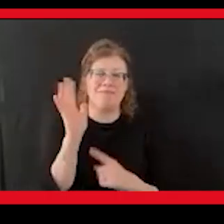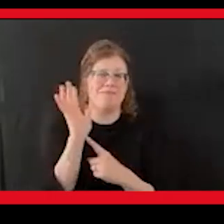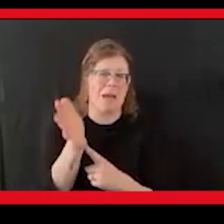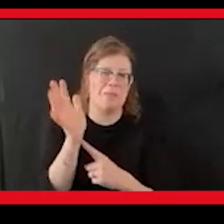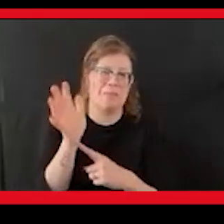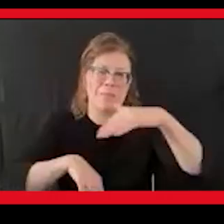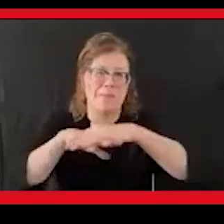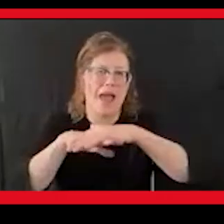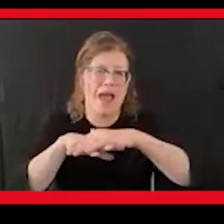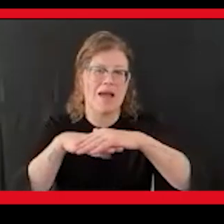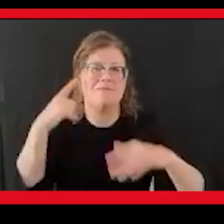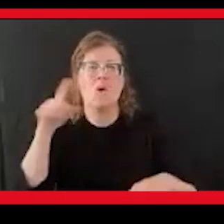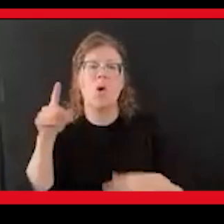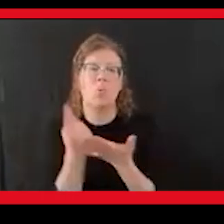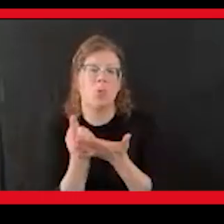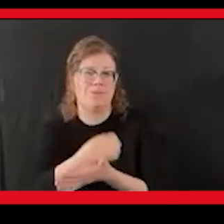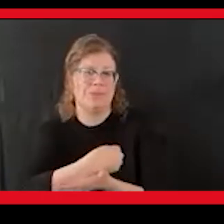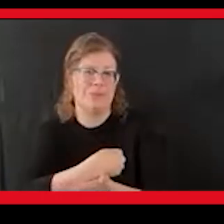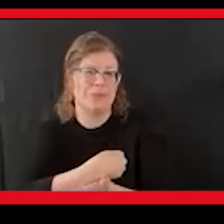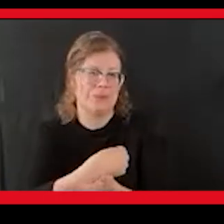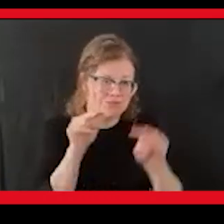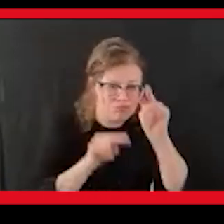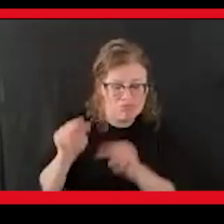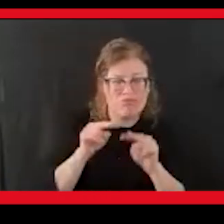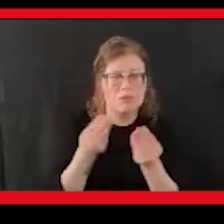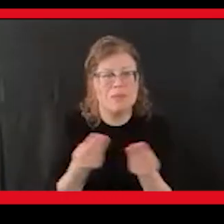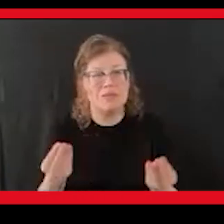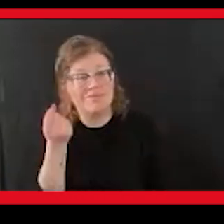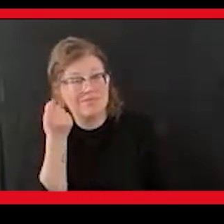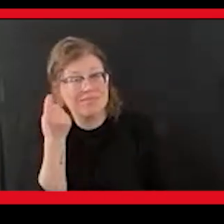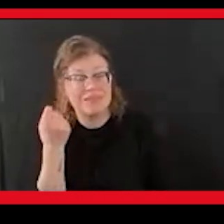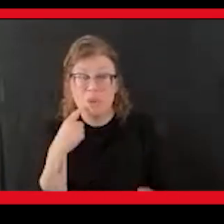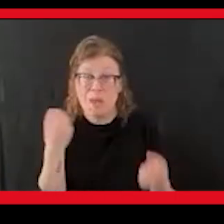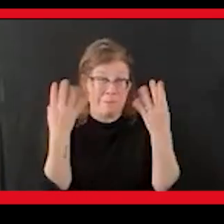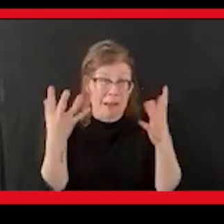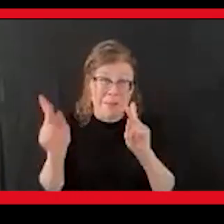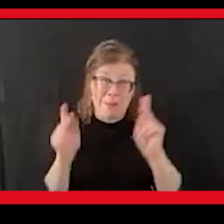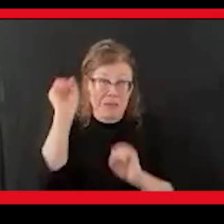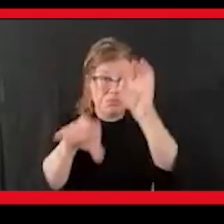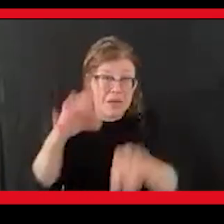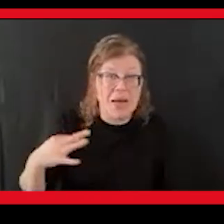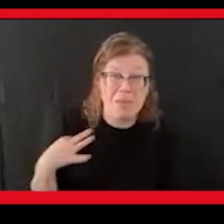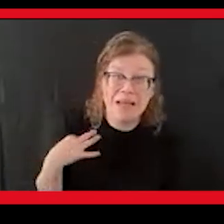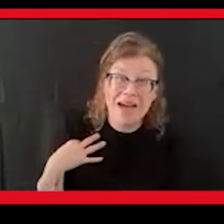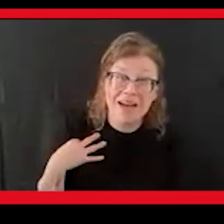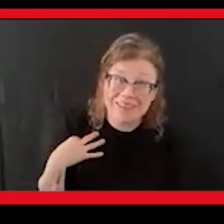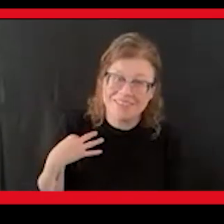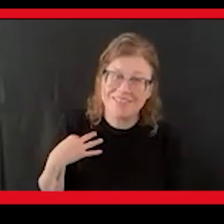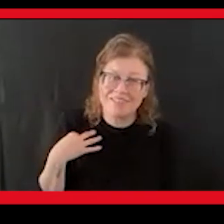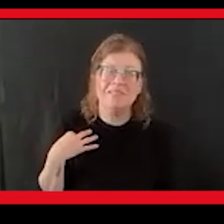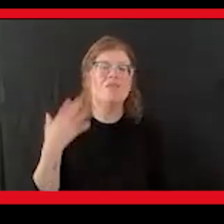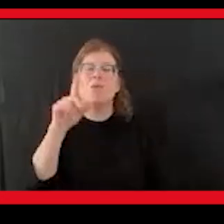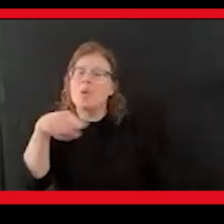applicant. They are reviewing many applications, so please provide information that is directly relevant and easy to